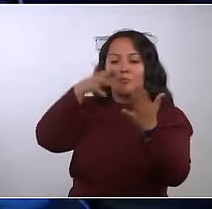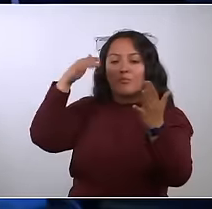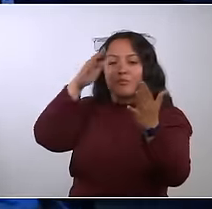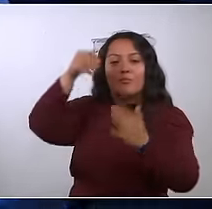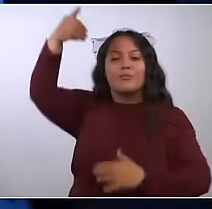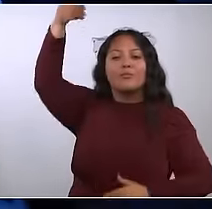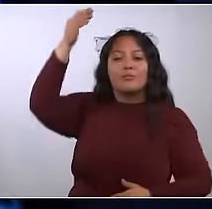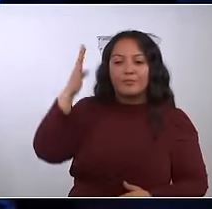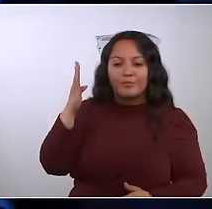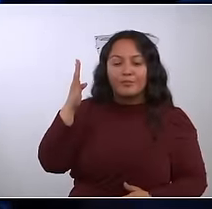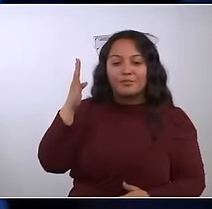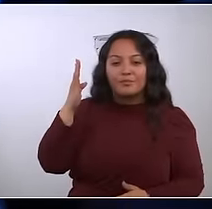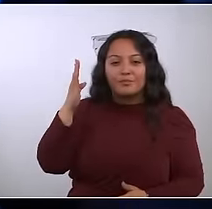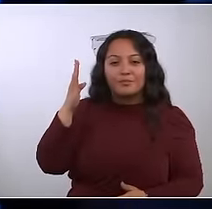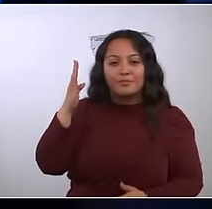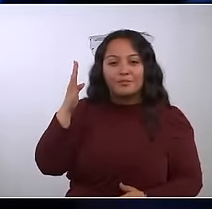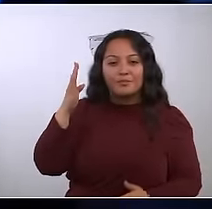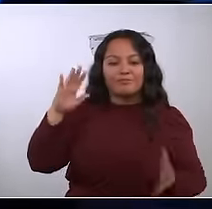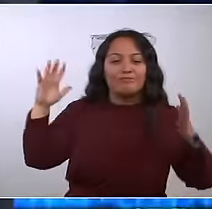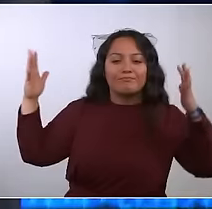a Dios.